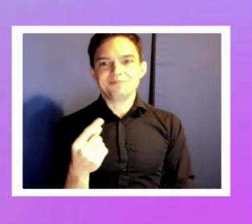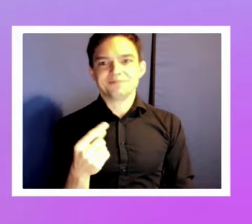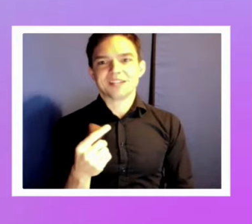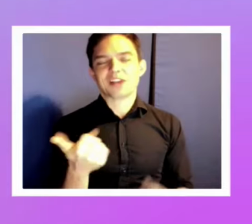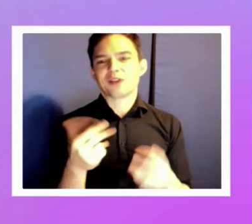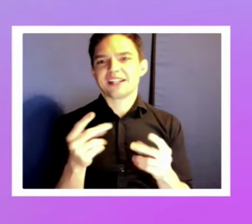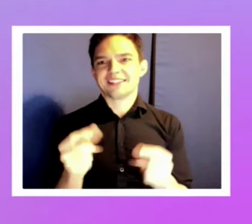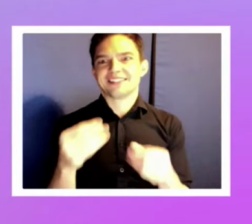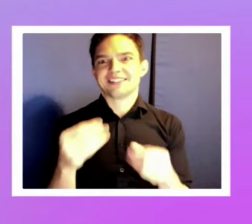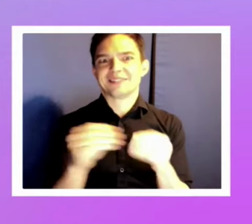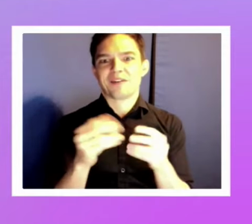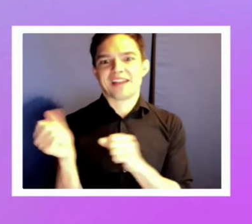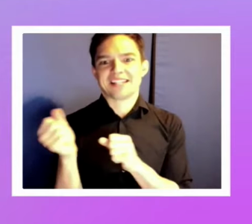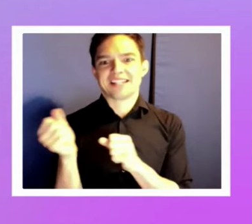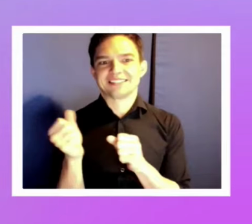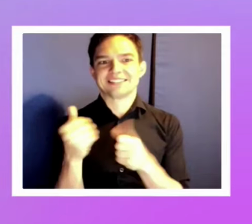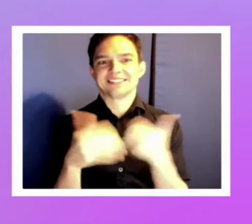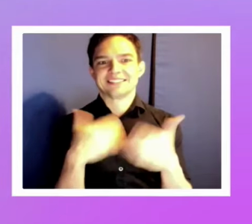quickly, I see.